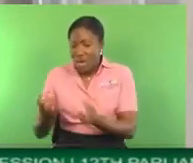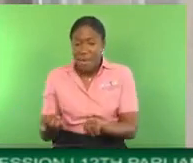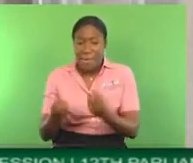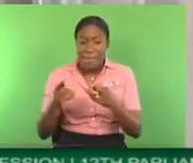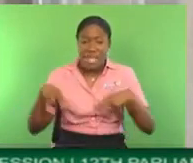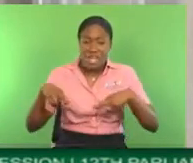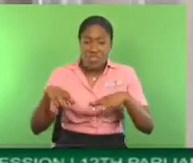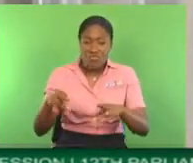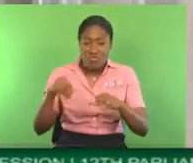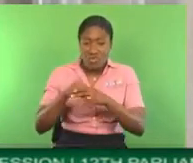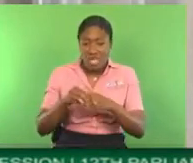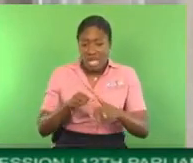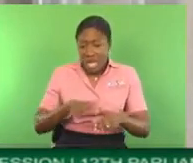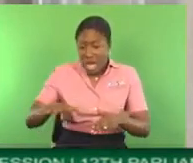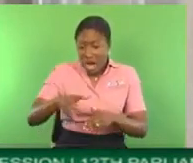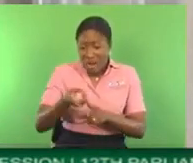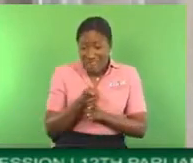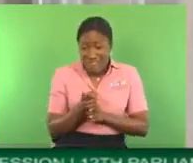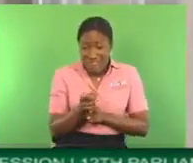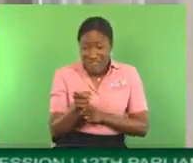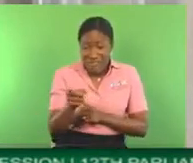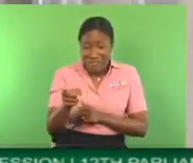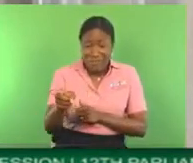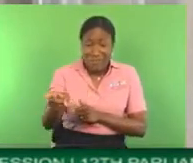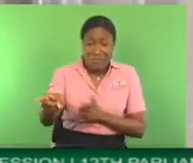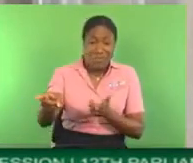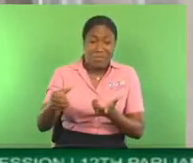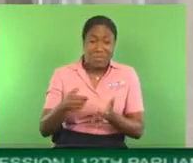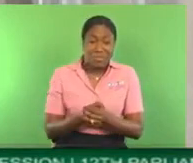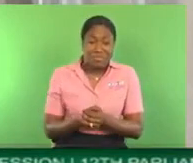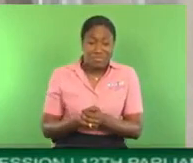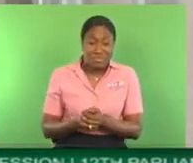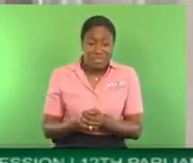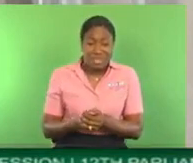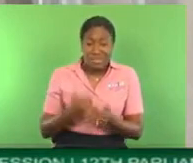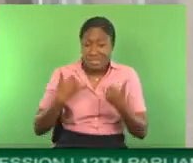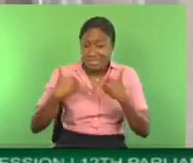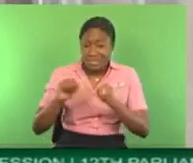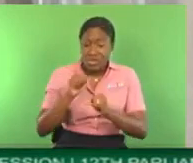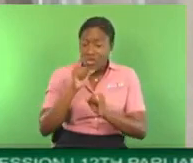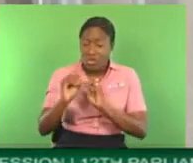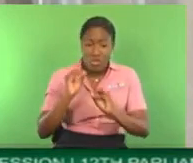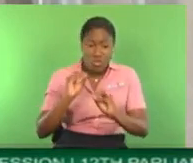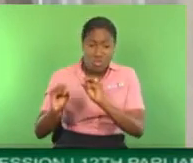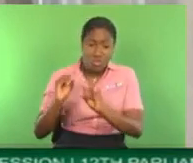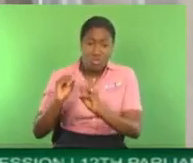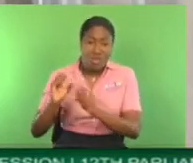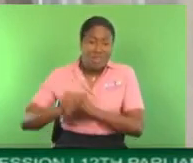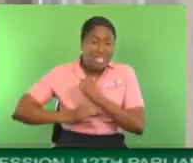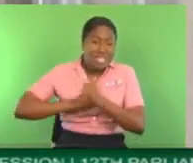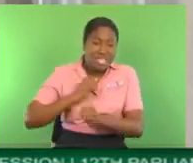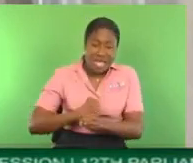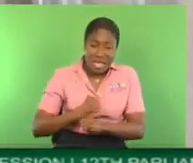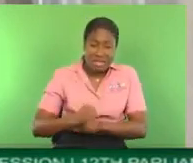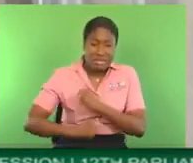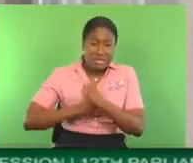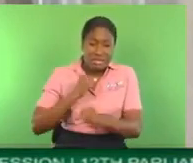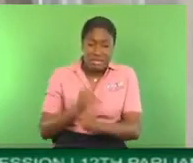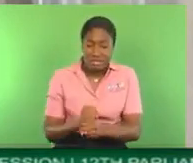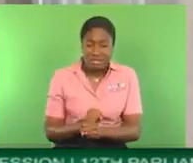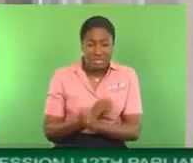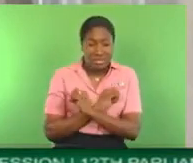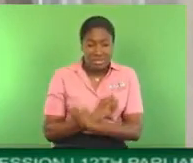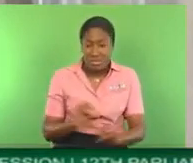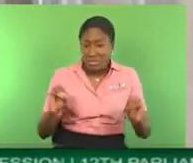into rural communities give access to tax-paying citizens to their homes left unattended for years without any forms